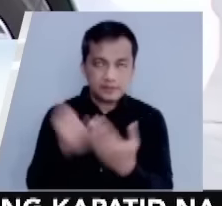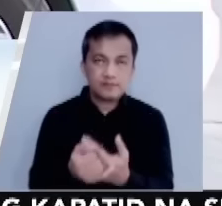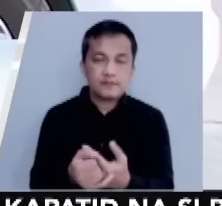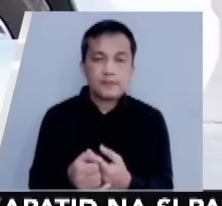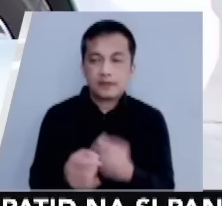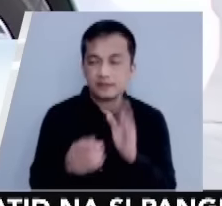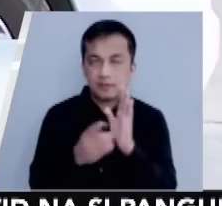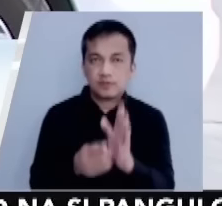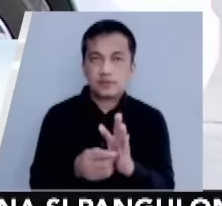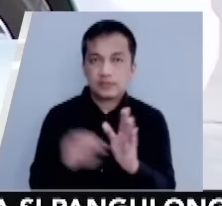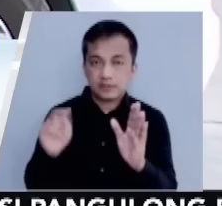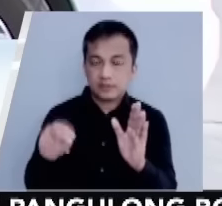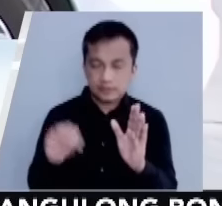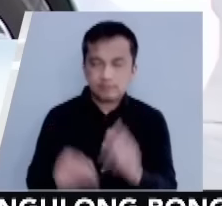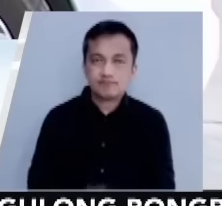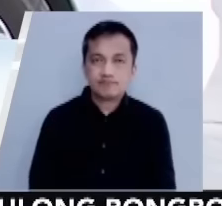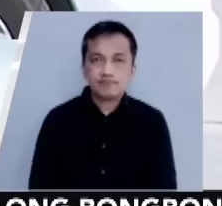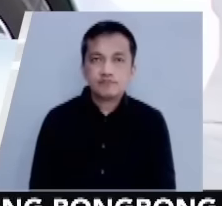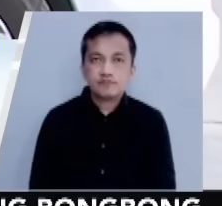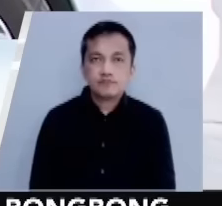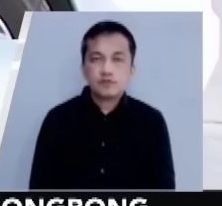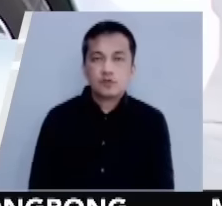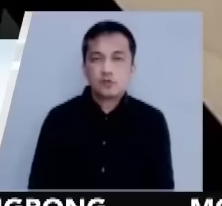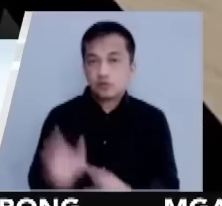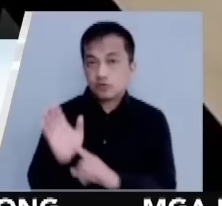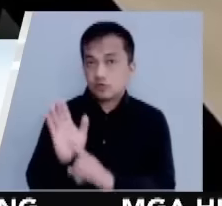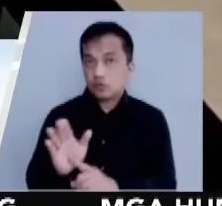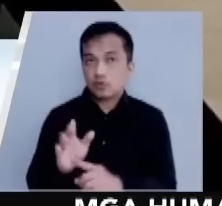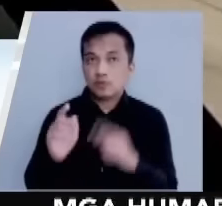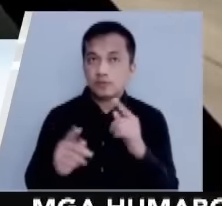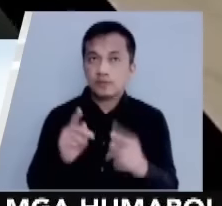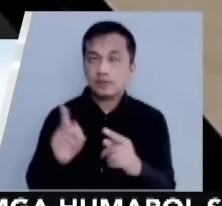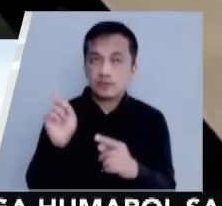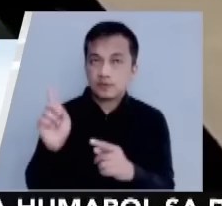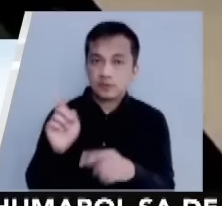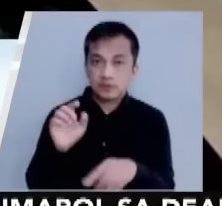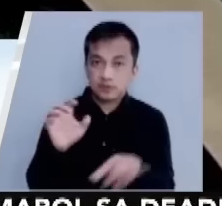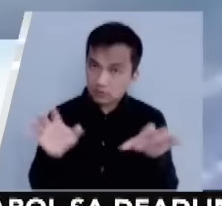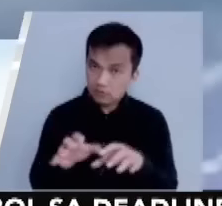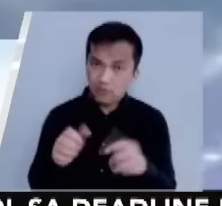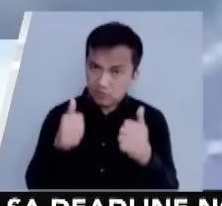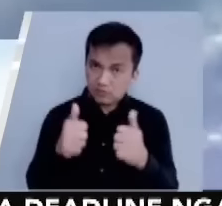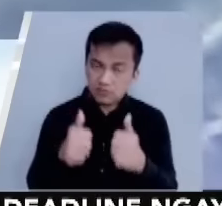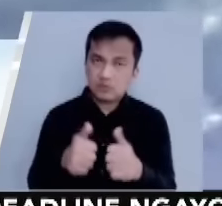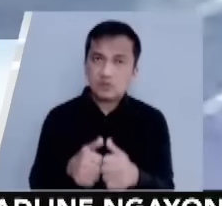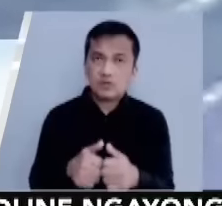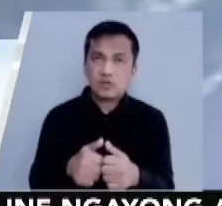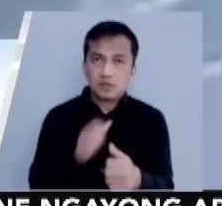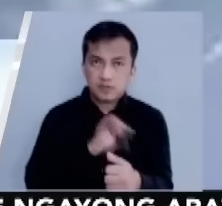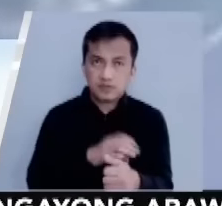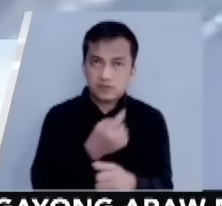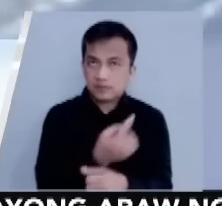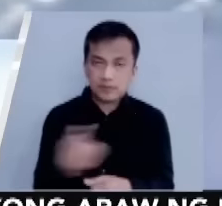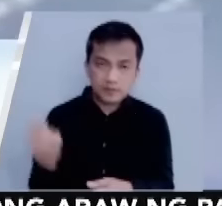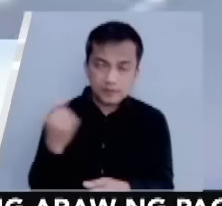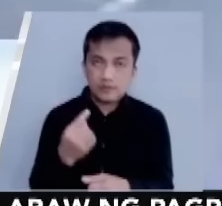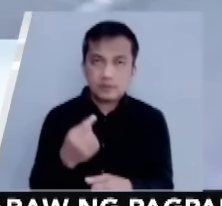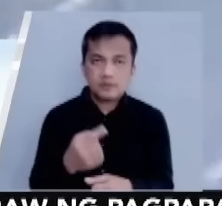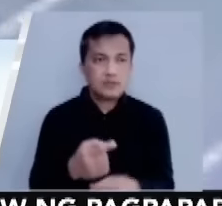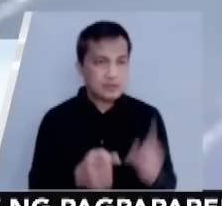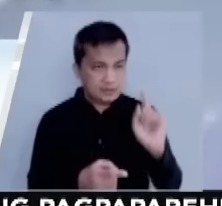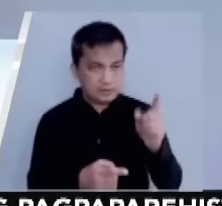necessary, ma'am, to show people that this works and, you know, this is beneficial for everybody. Exactly, and acquiring